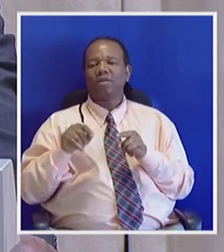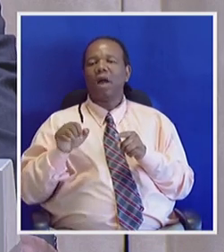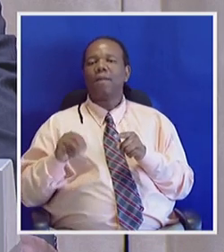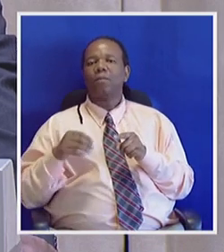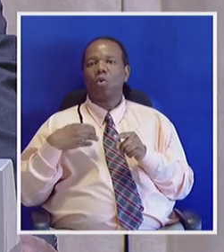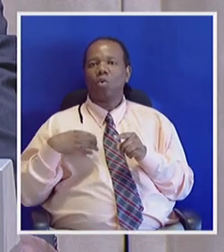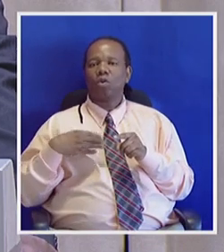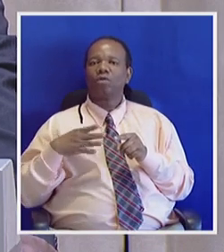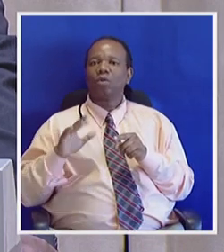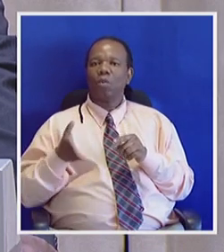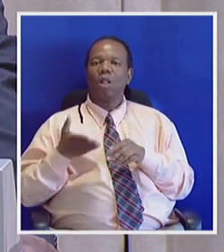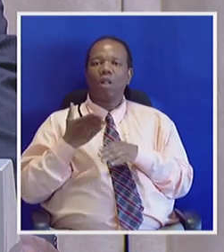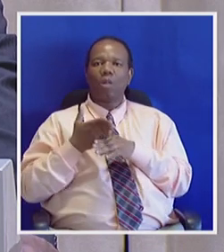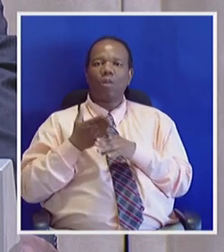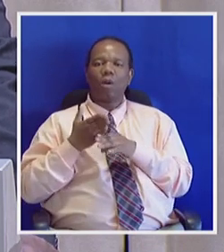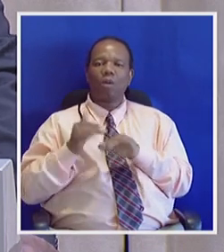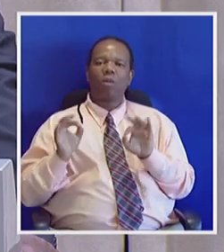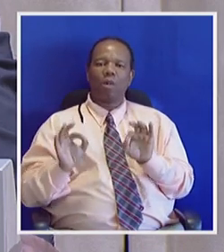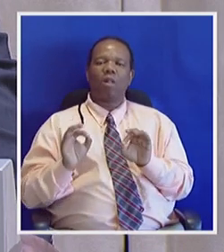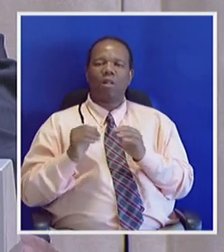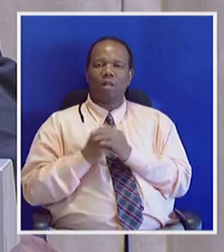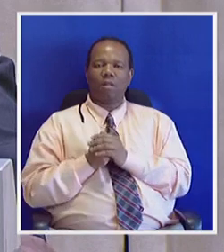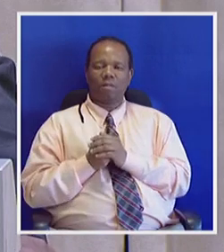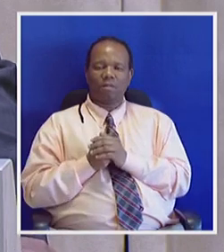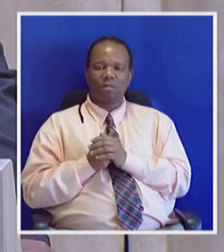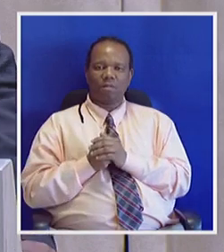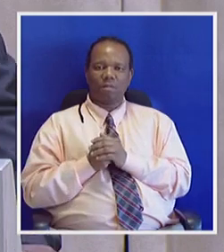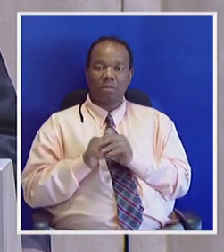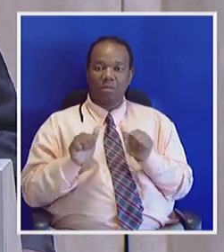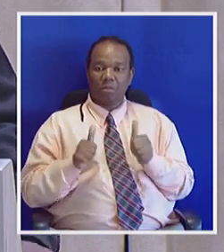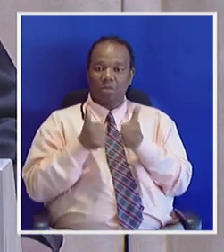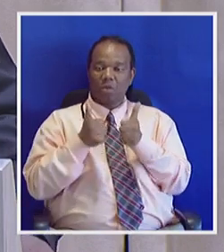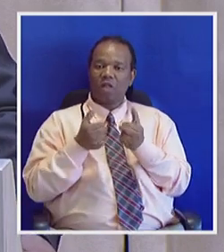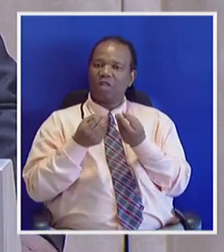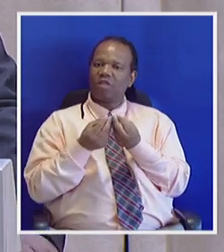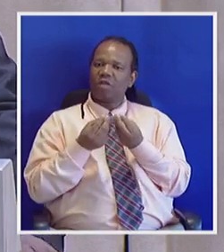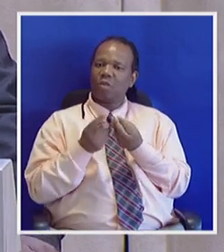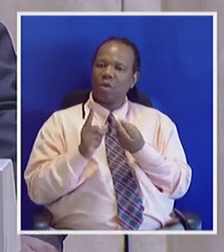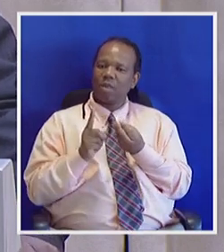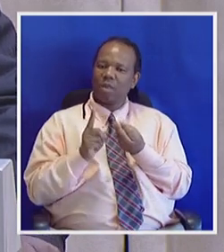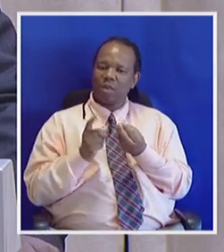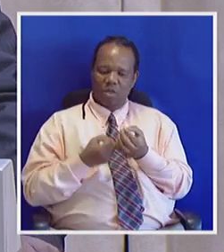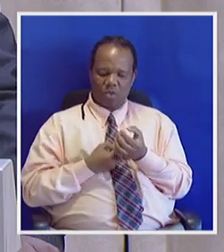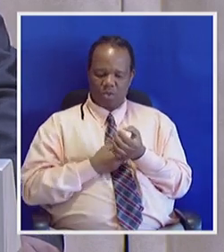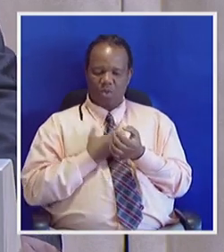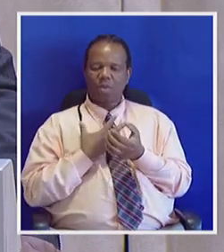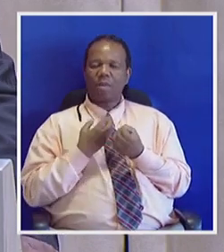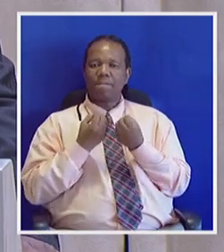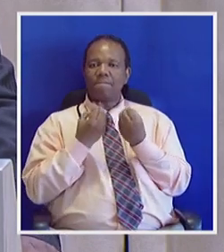to be functioning extremely well. The good thing is that many of our young people have